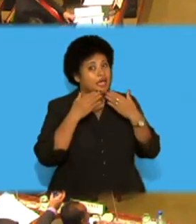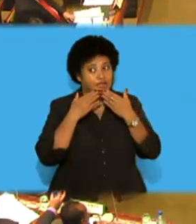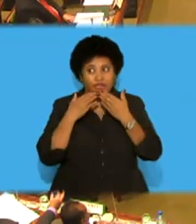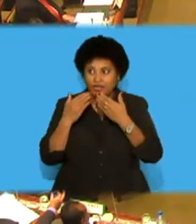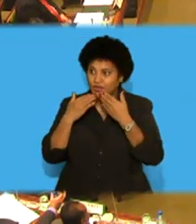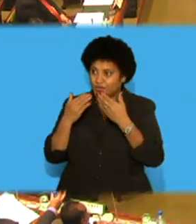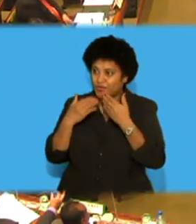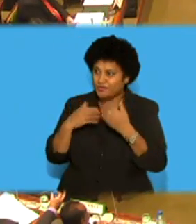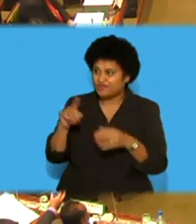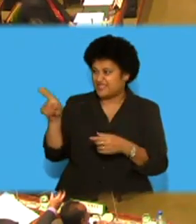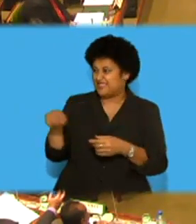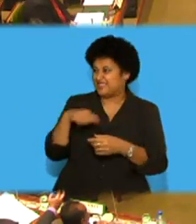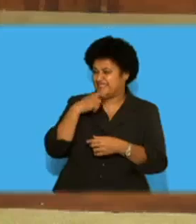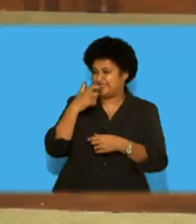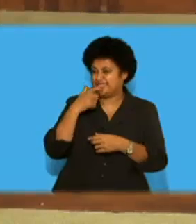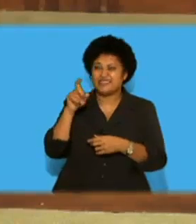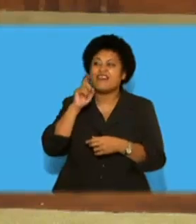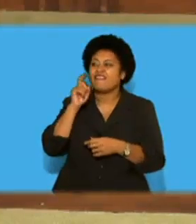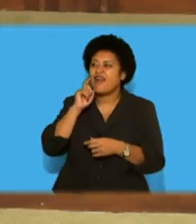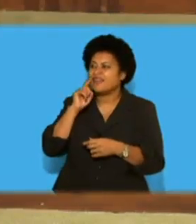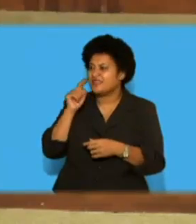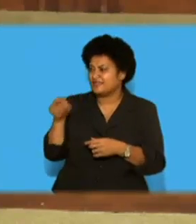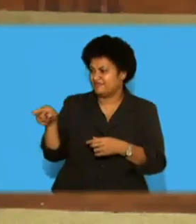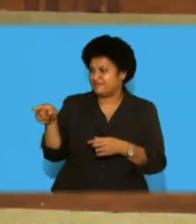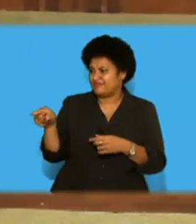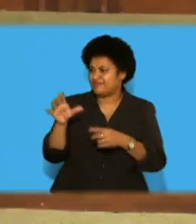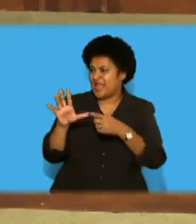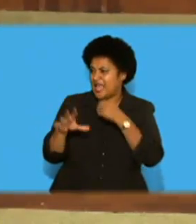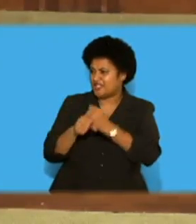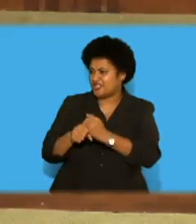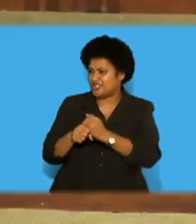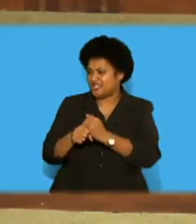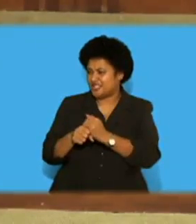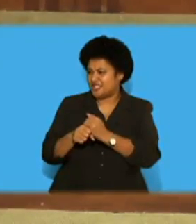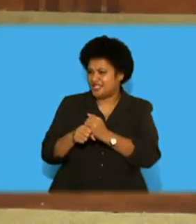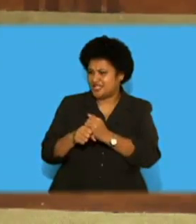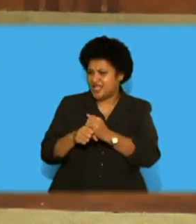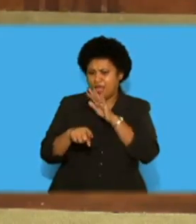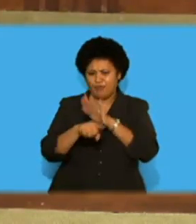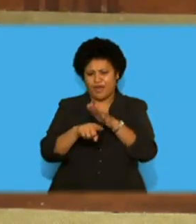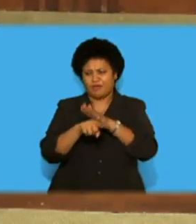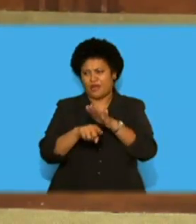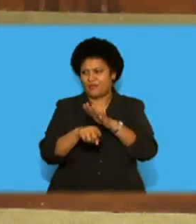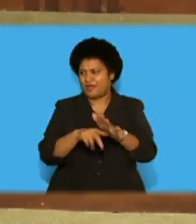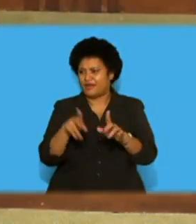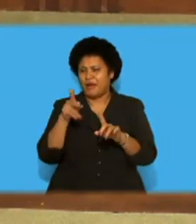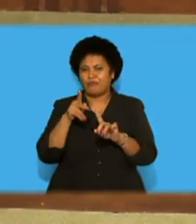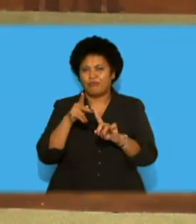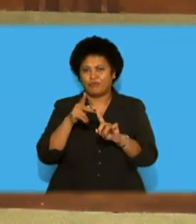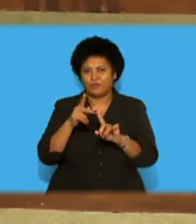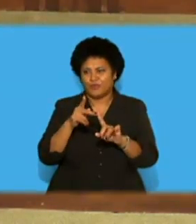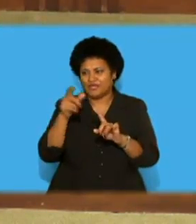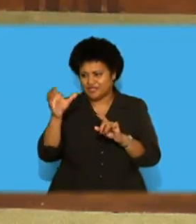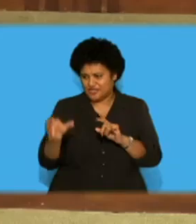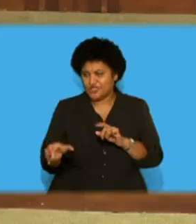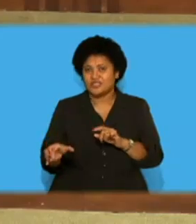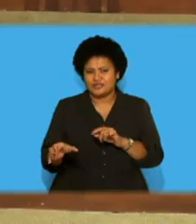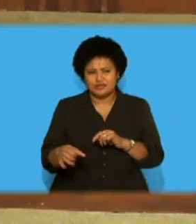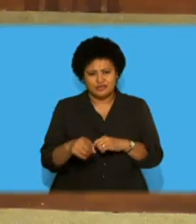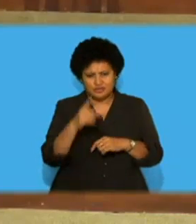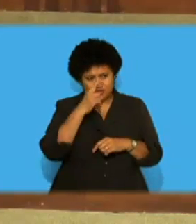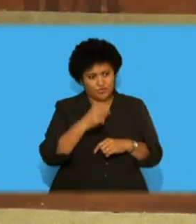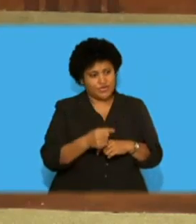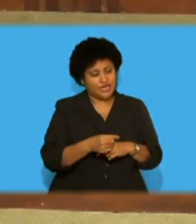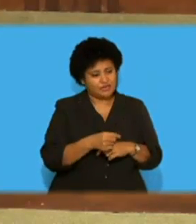keeps blaming the politicians. But can he tell the people of this country that over